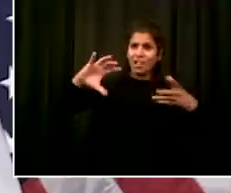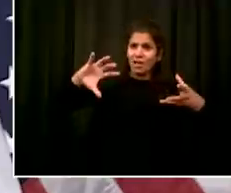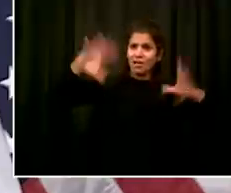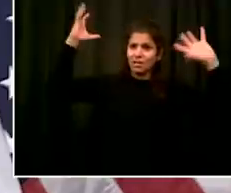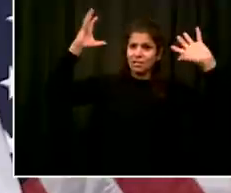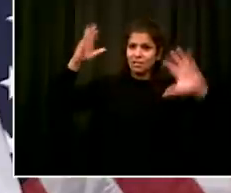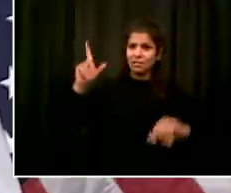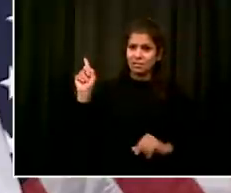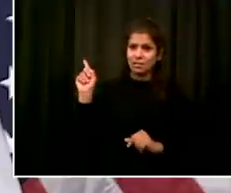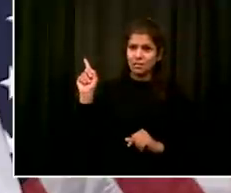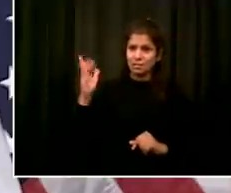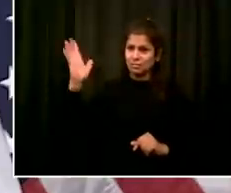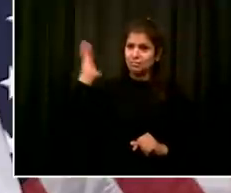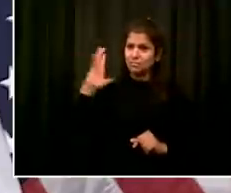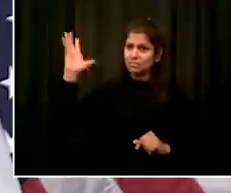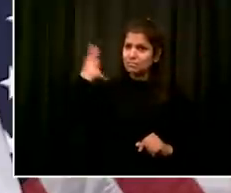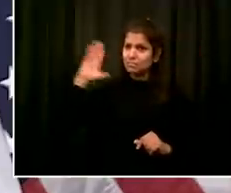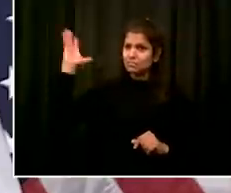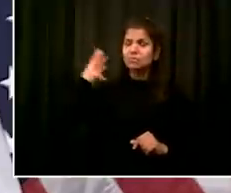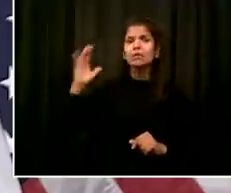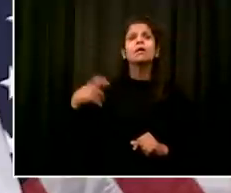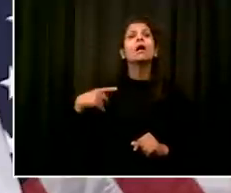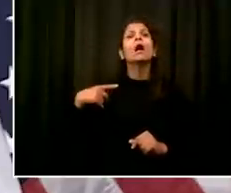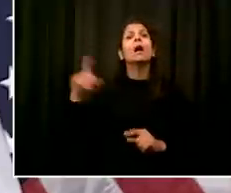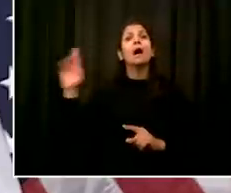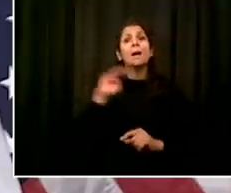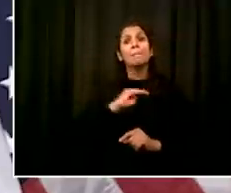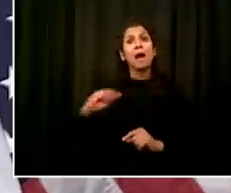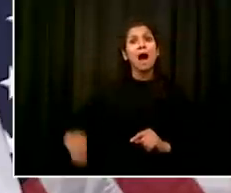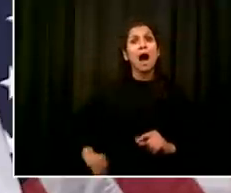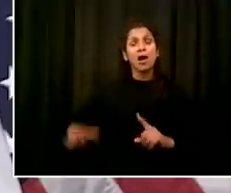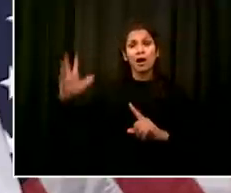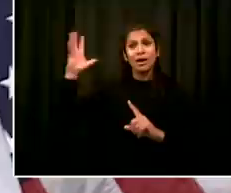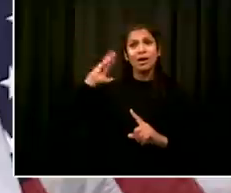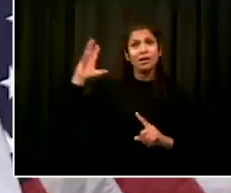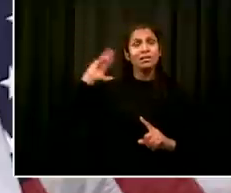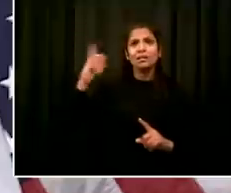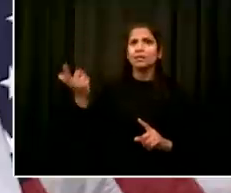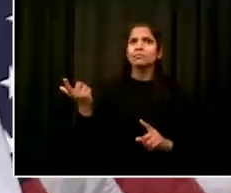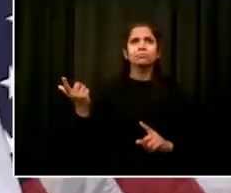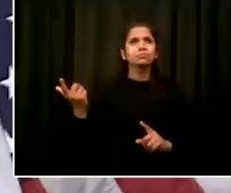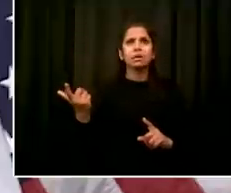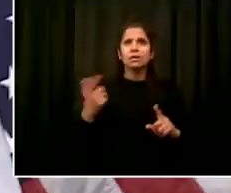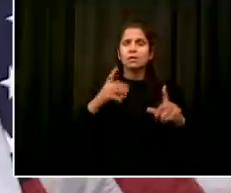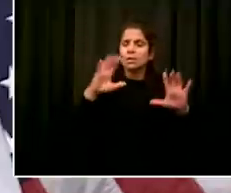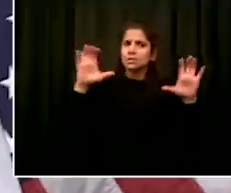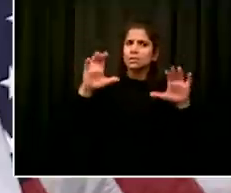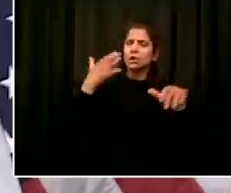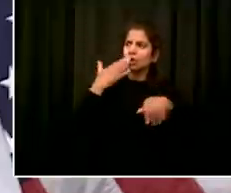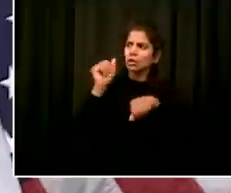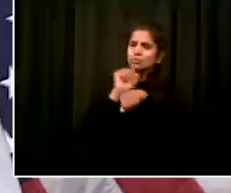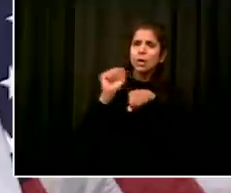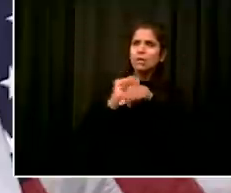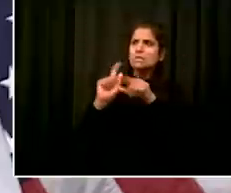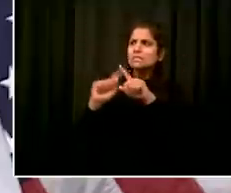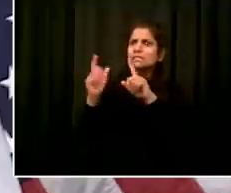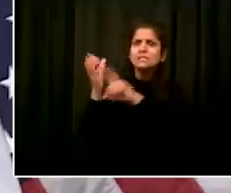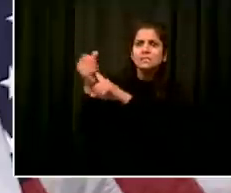we've got to do something different. They said, we need to both increase the number of police officers on the